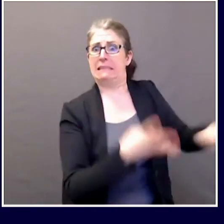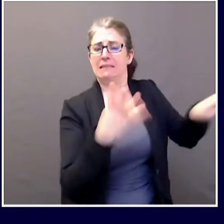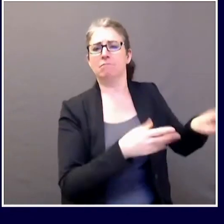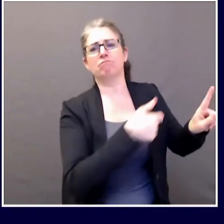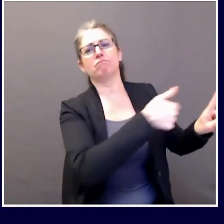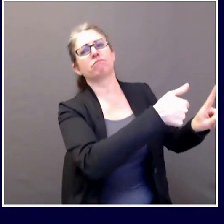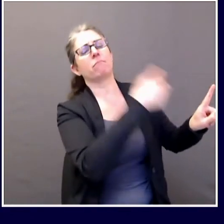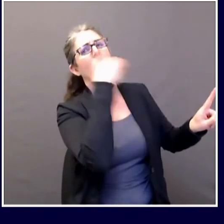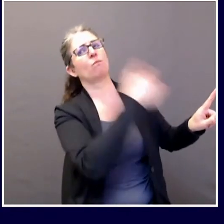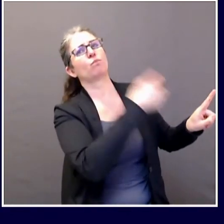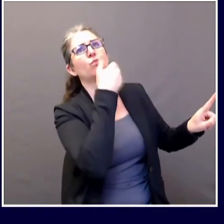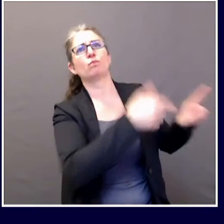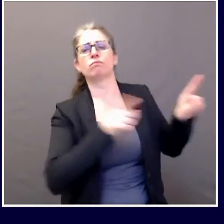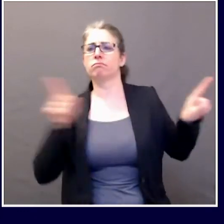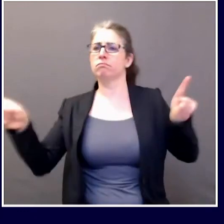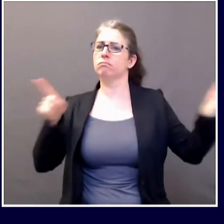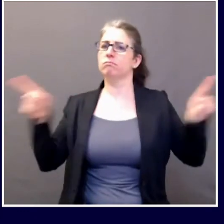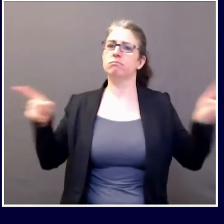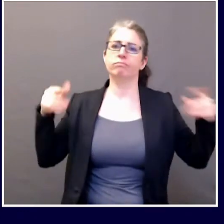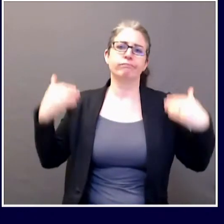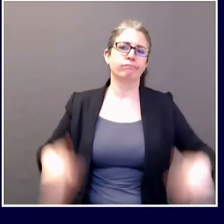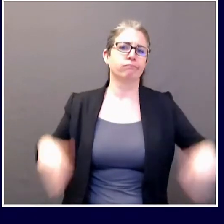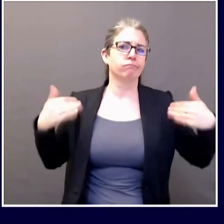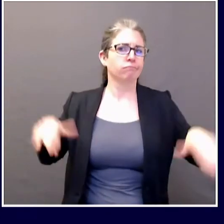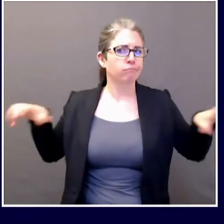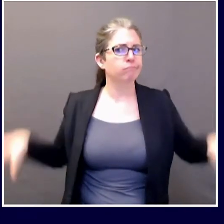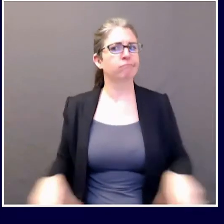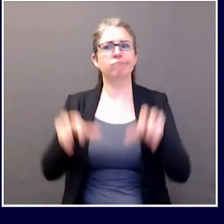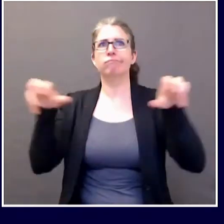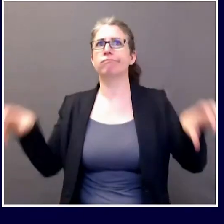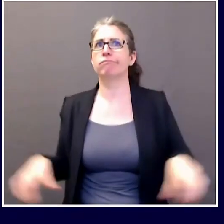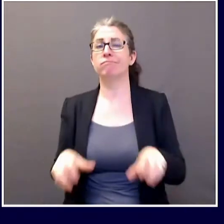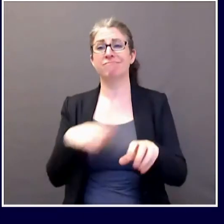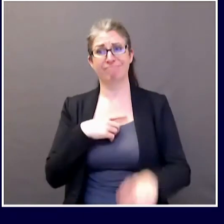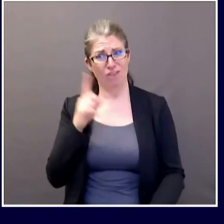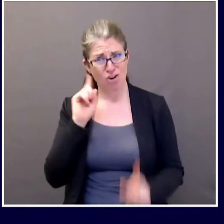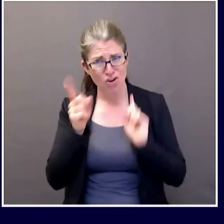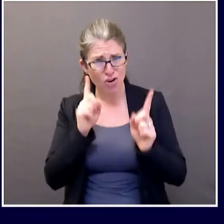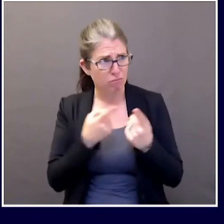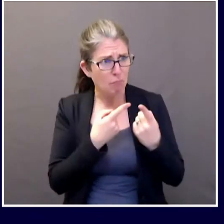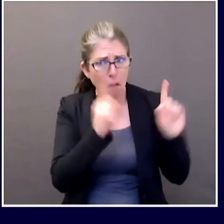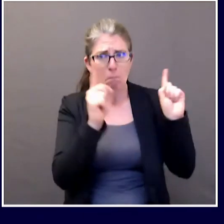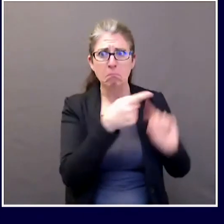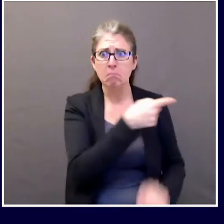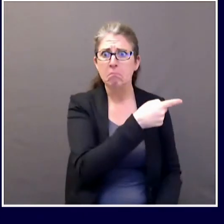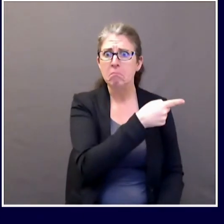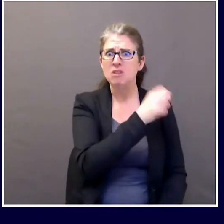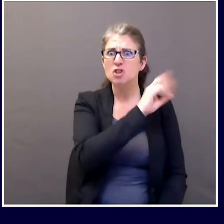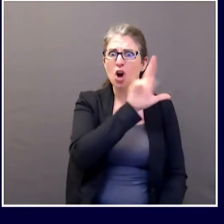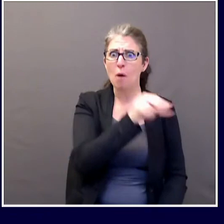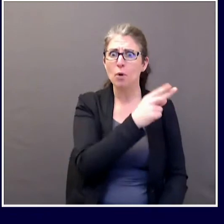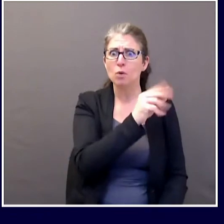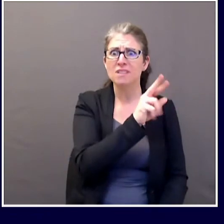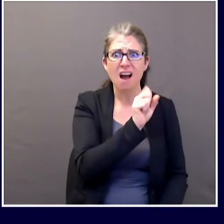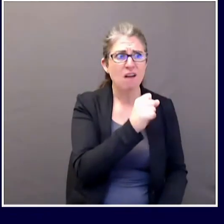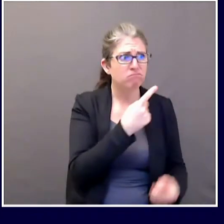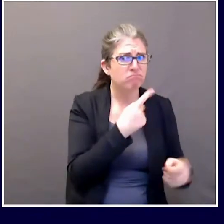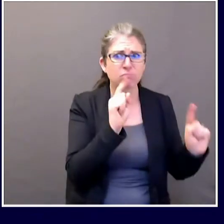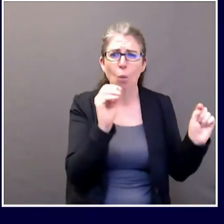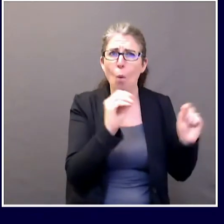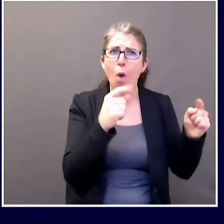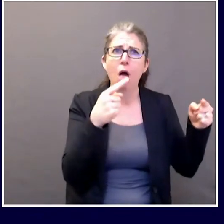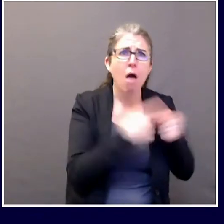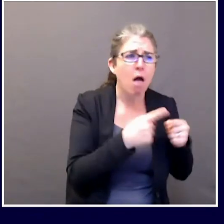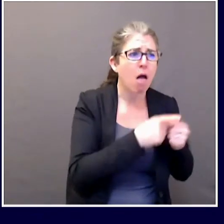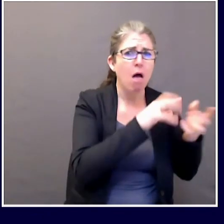moment to thank the staff and those who are organizing both of these large-scale centers. This is no easy task to